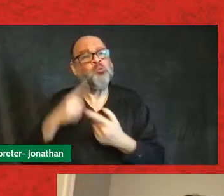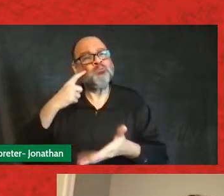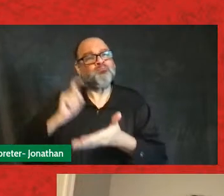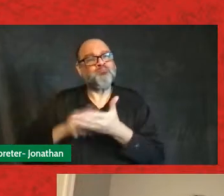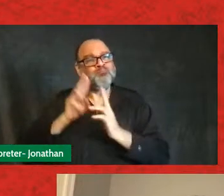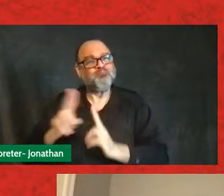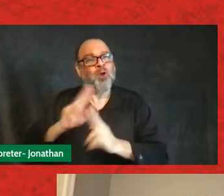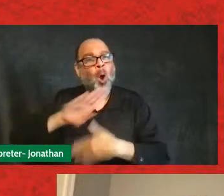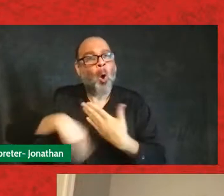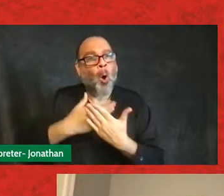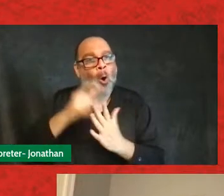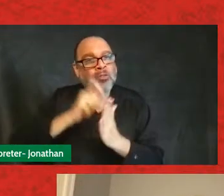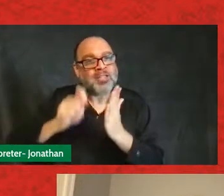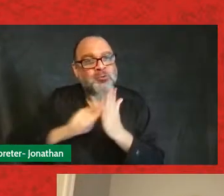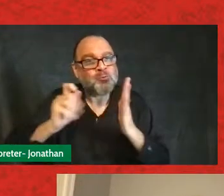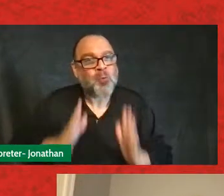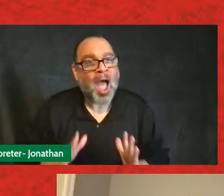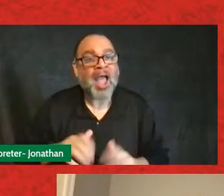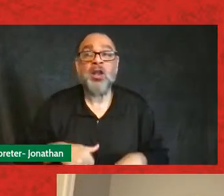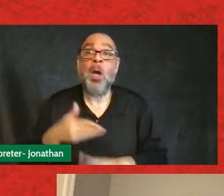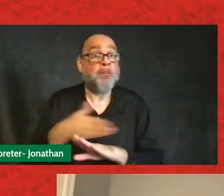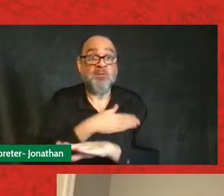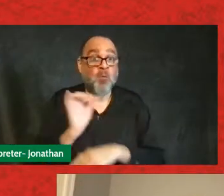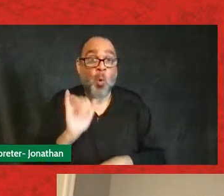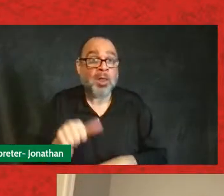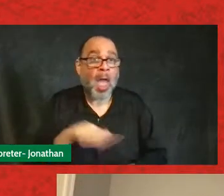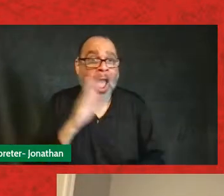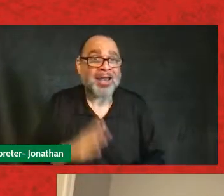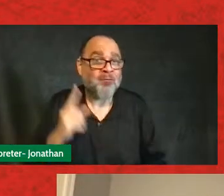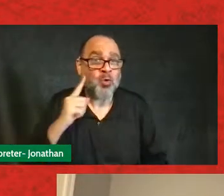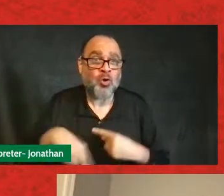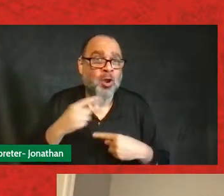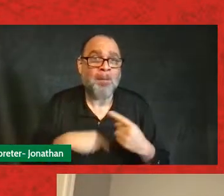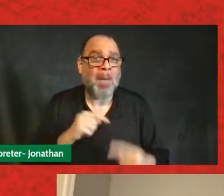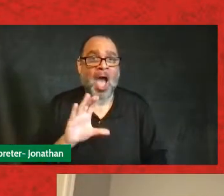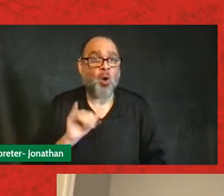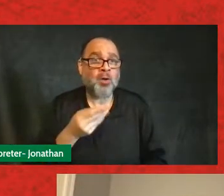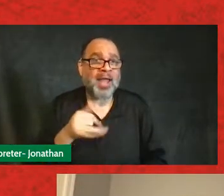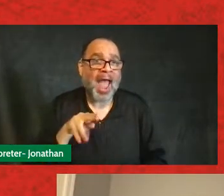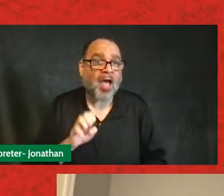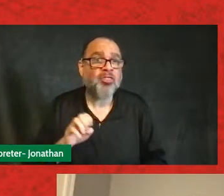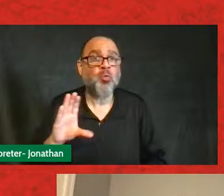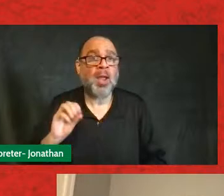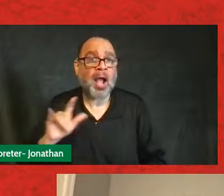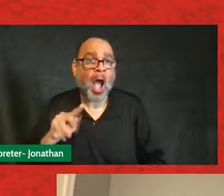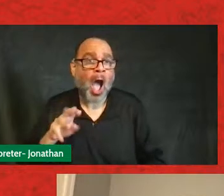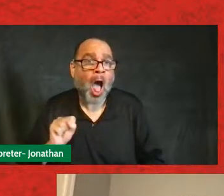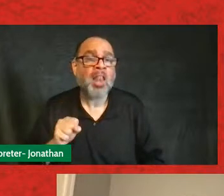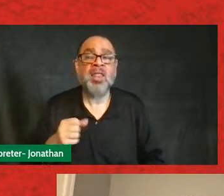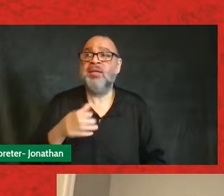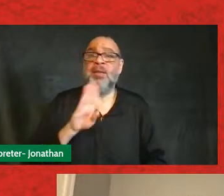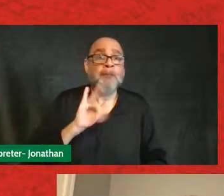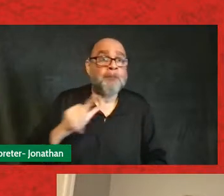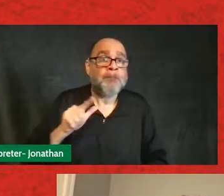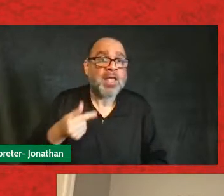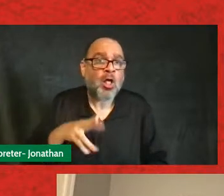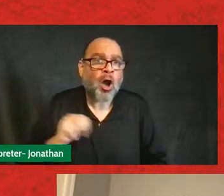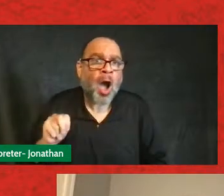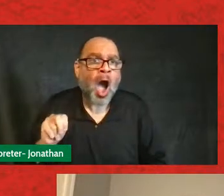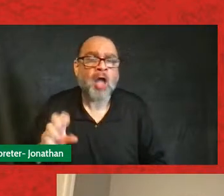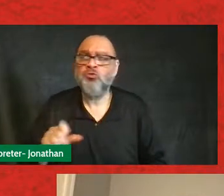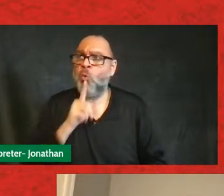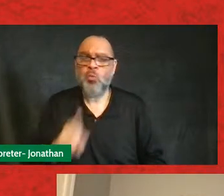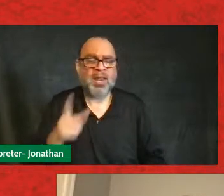never heard before we did the reading series of Kathleen Collins and Bill Gunn, and went out and was looking for their work and was just